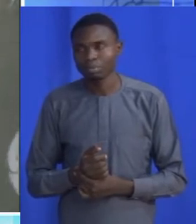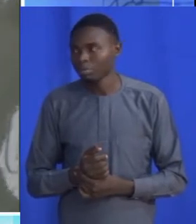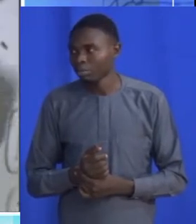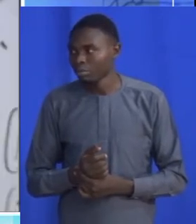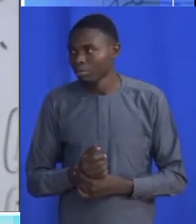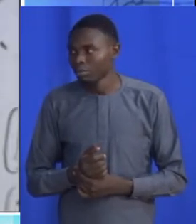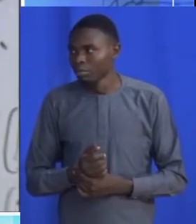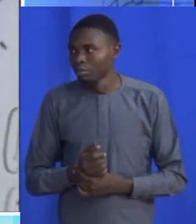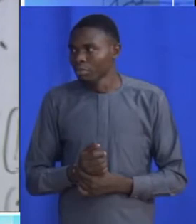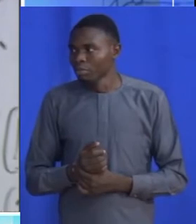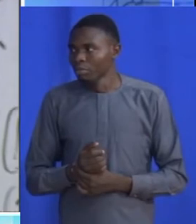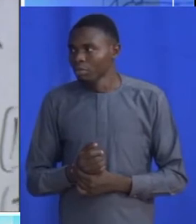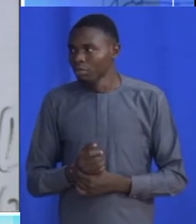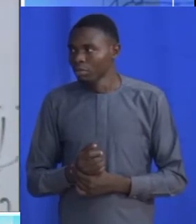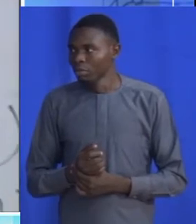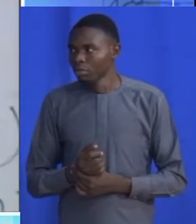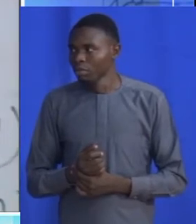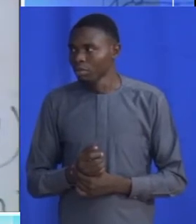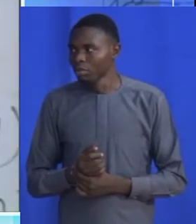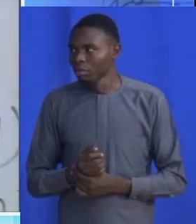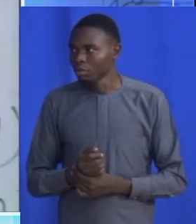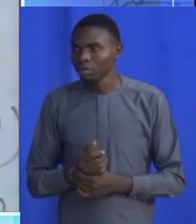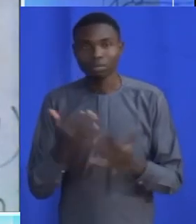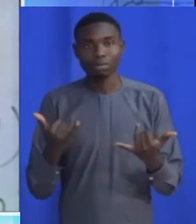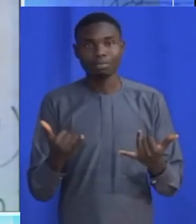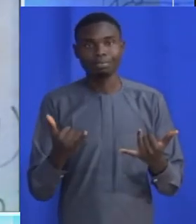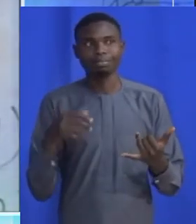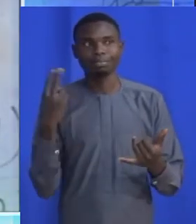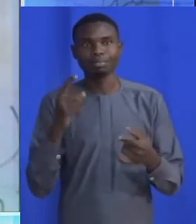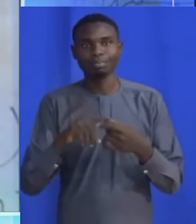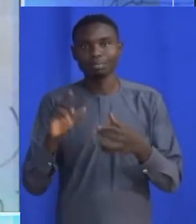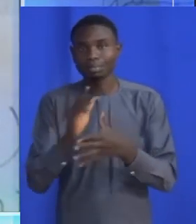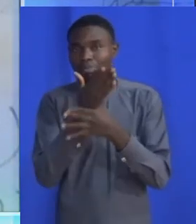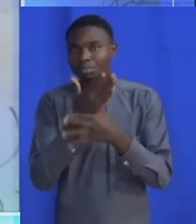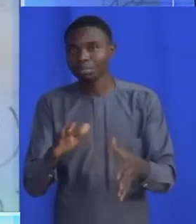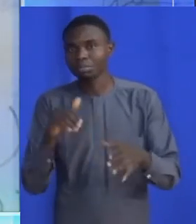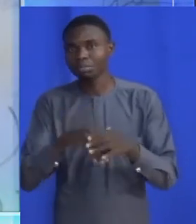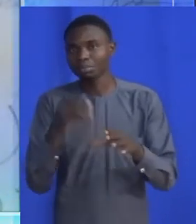081-682-33508. I know you are going to, you must have some questions to ask. So if you dial